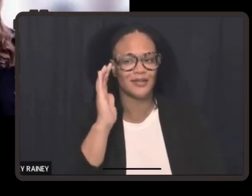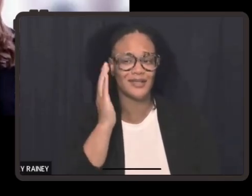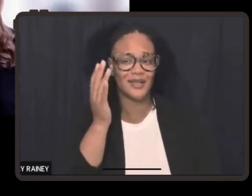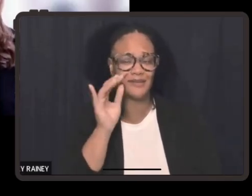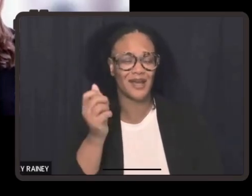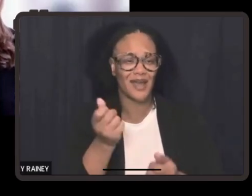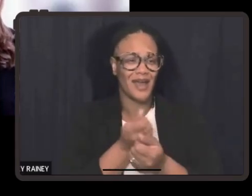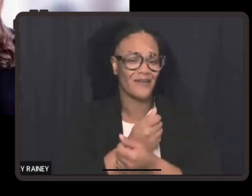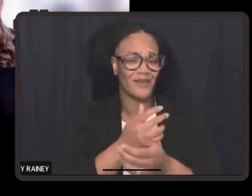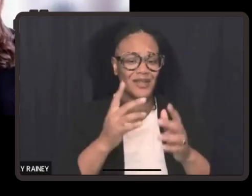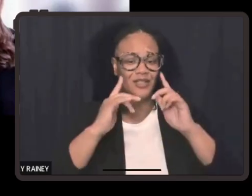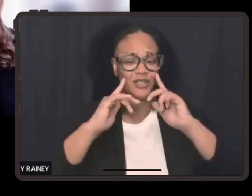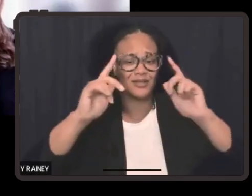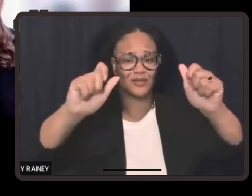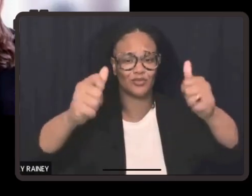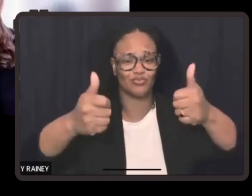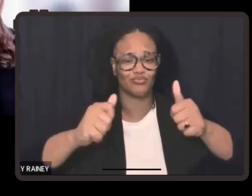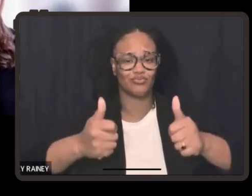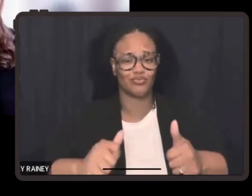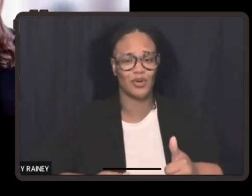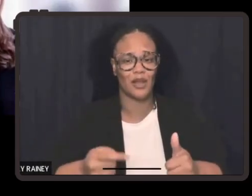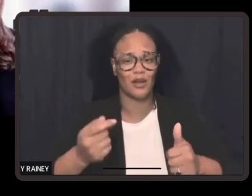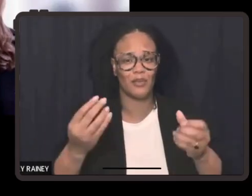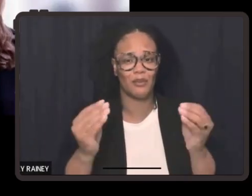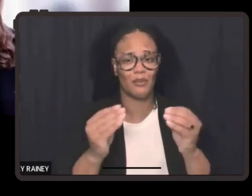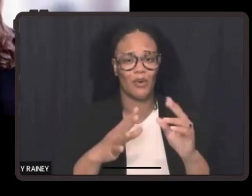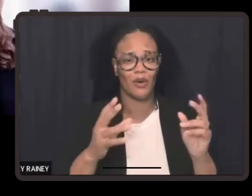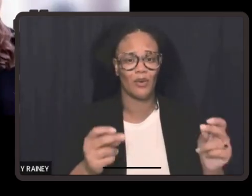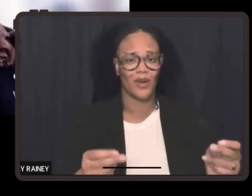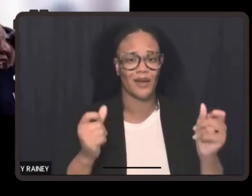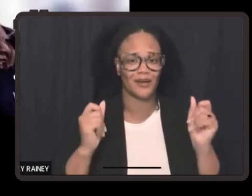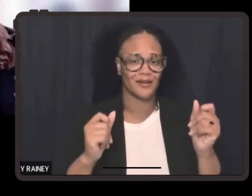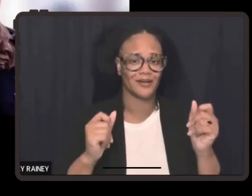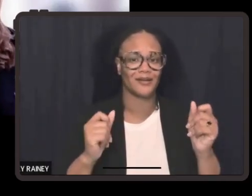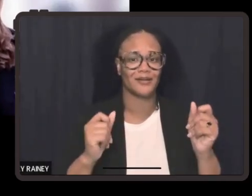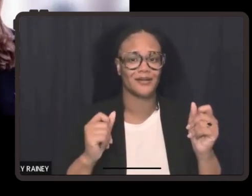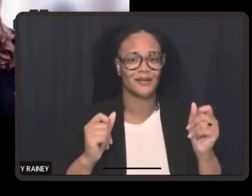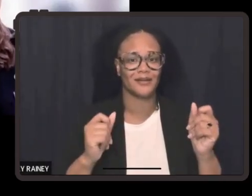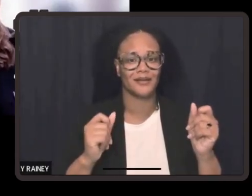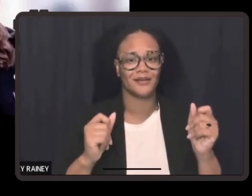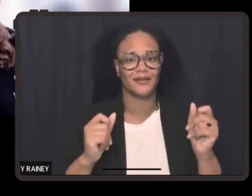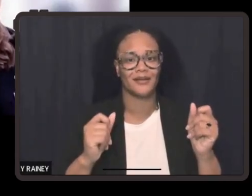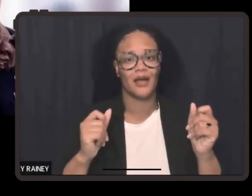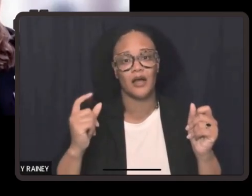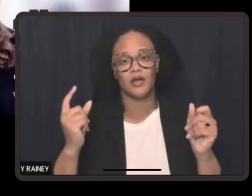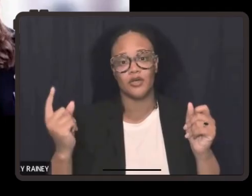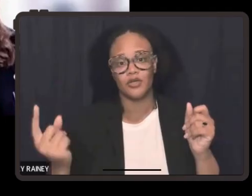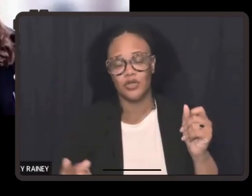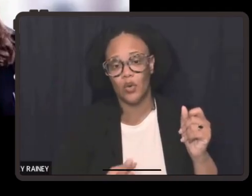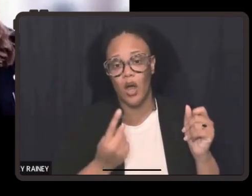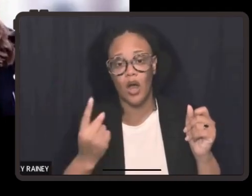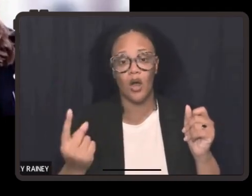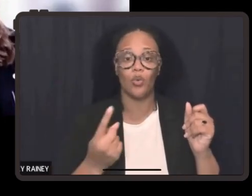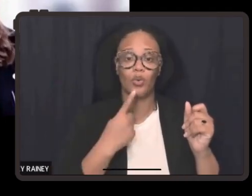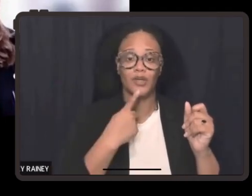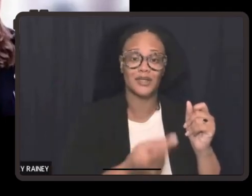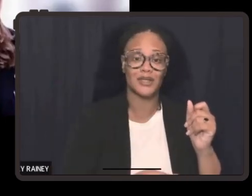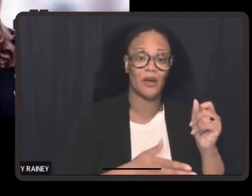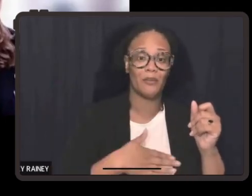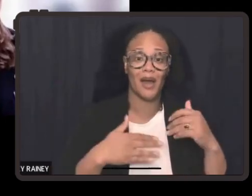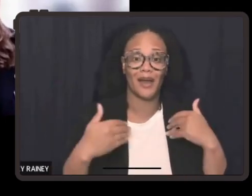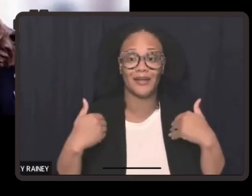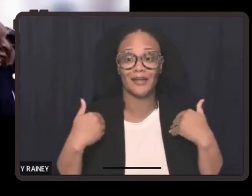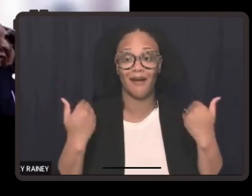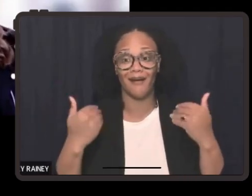quicker. So I think, you know, I always say to my young patients, if you've had lots of ear infection, get a hearing check. You